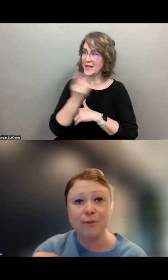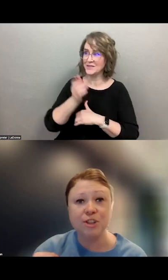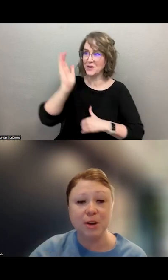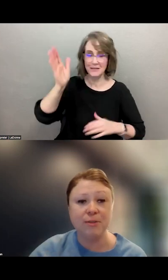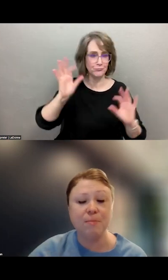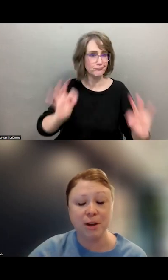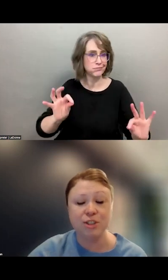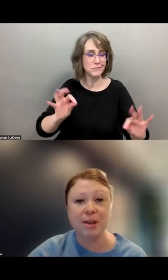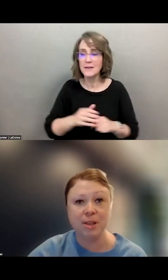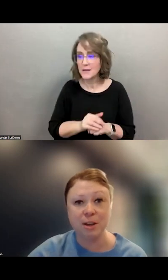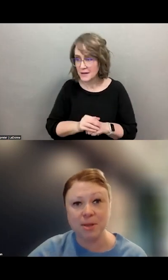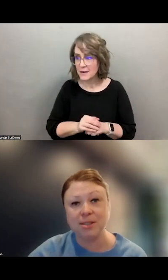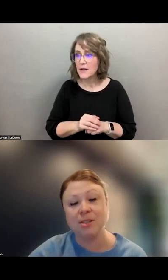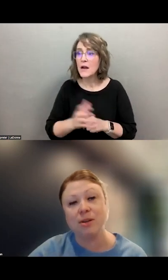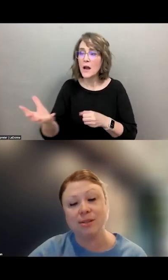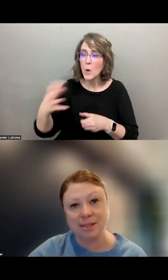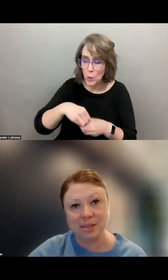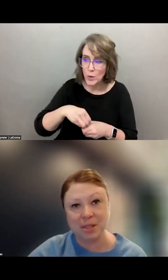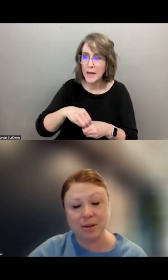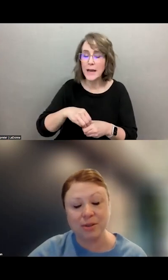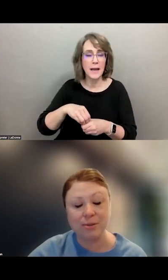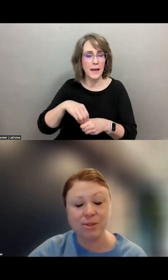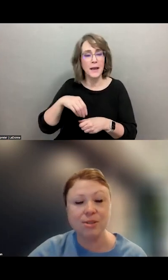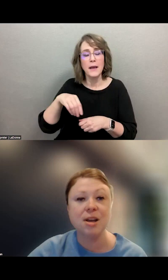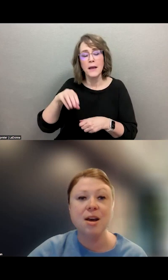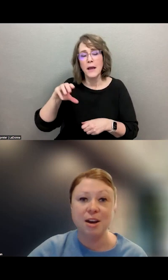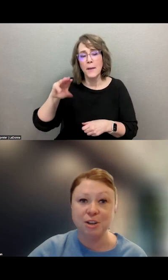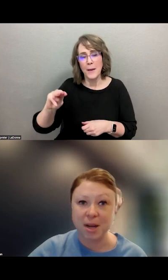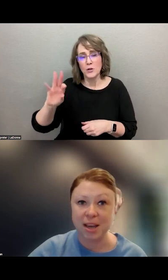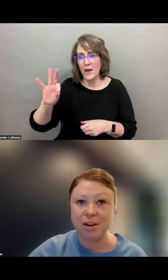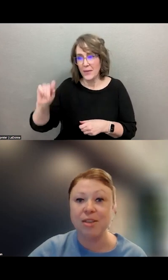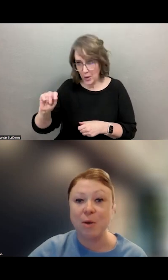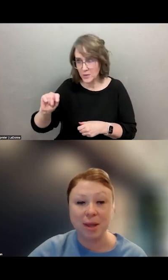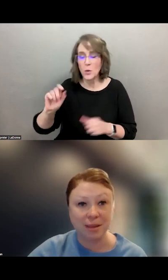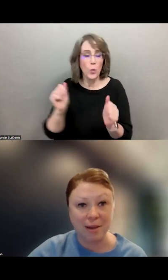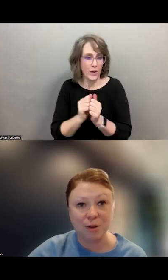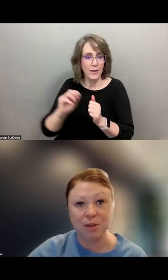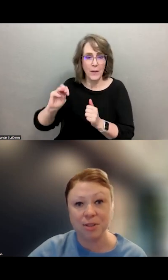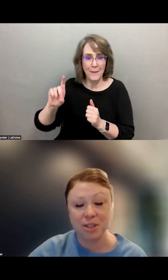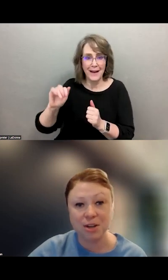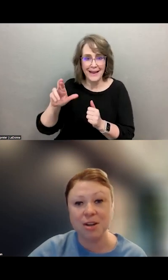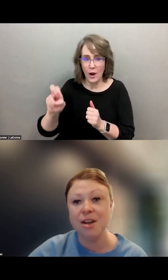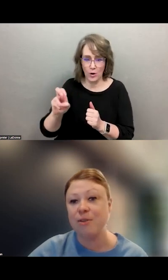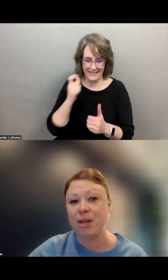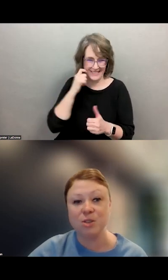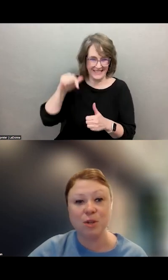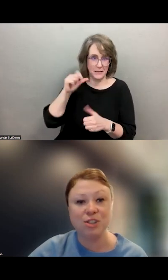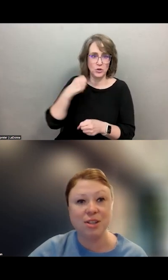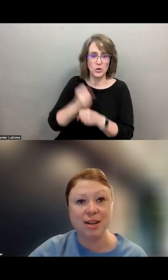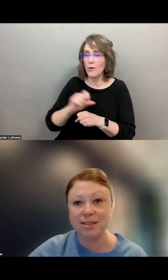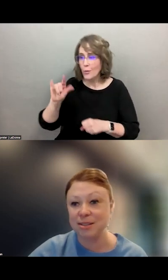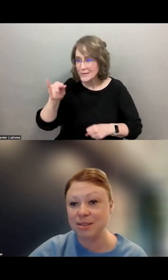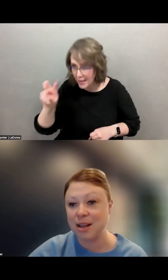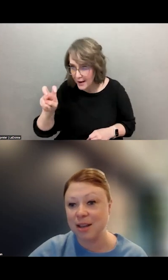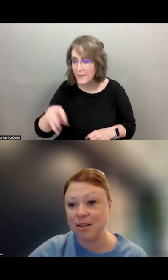The coverage of marriage and family therapists, as well as licensed mental health counselors under Medicare, that went live earlier this year. We can switch